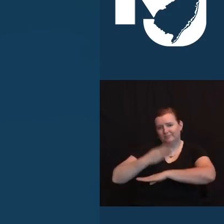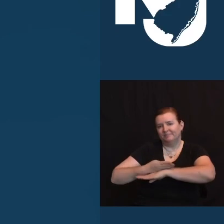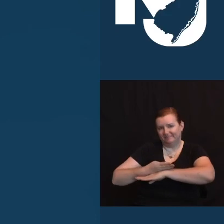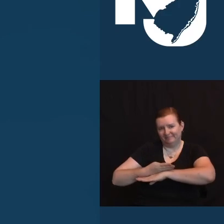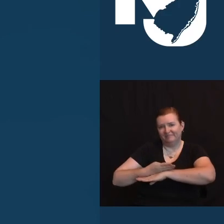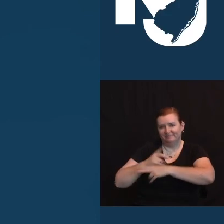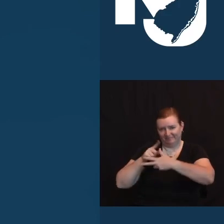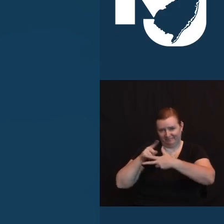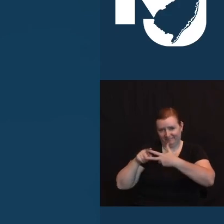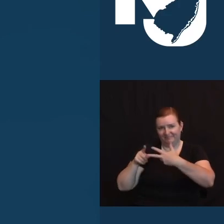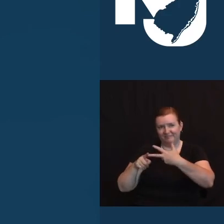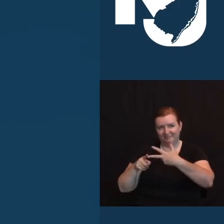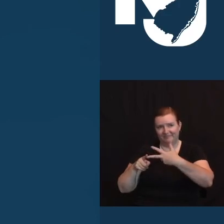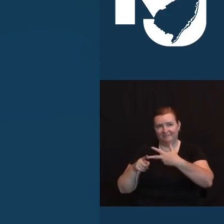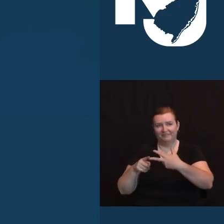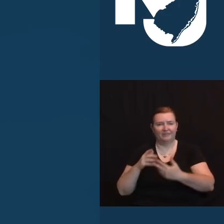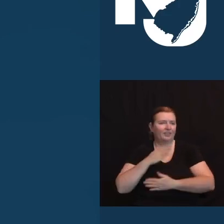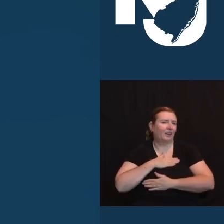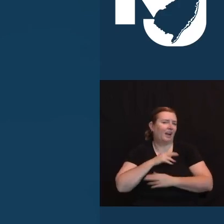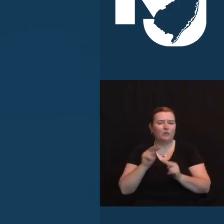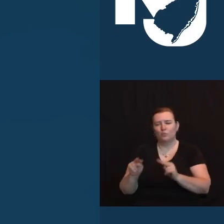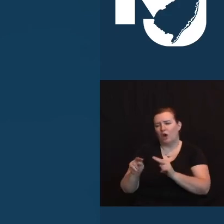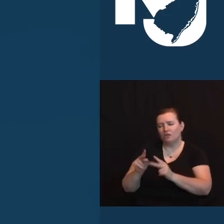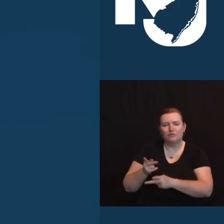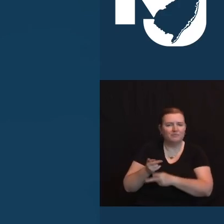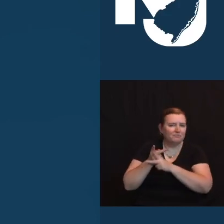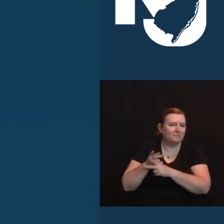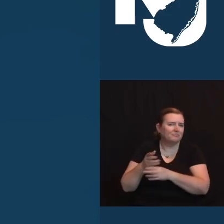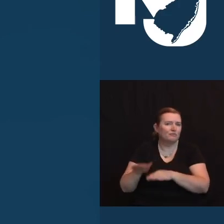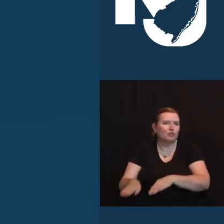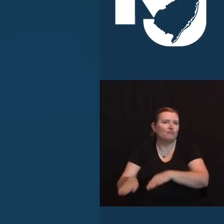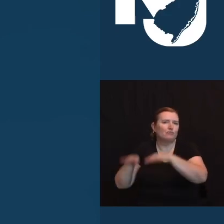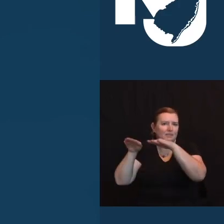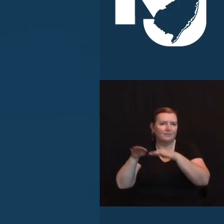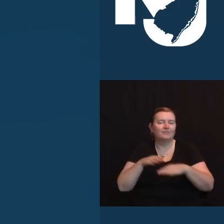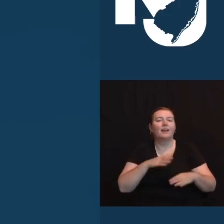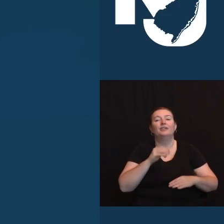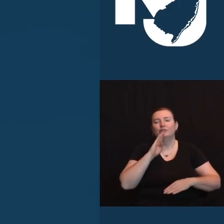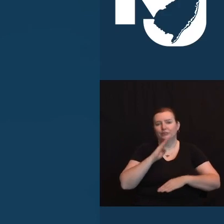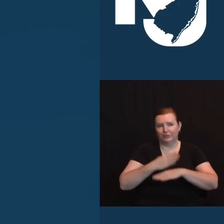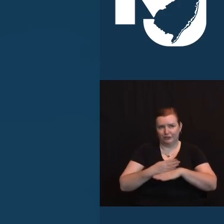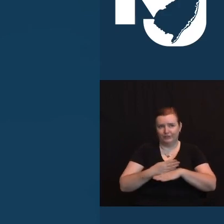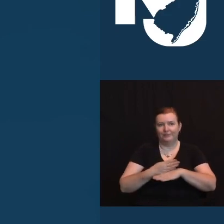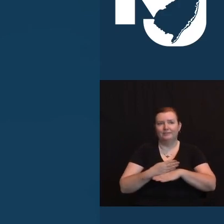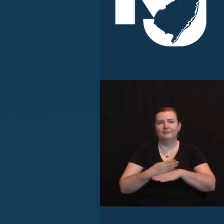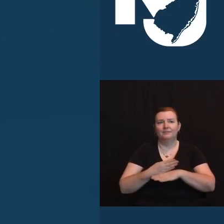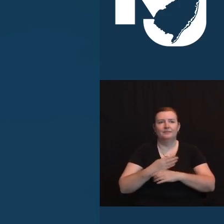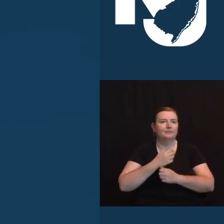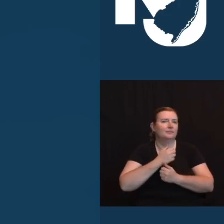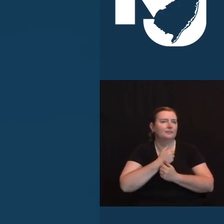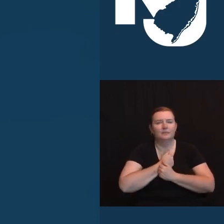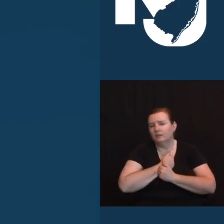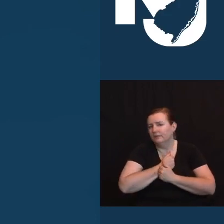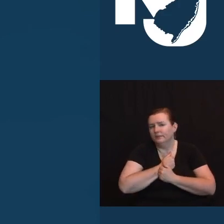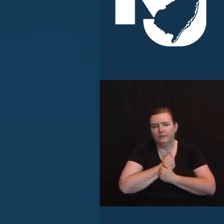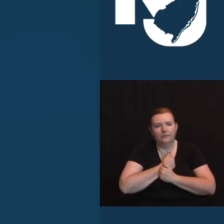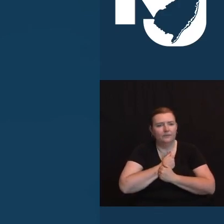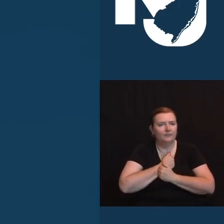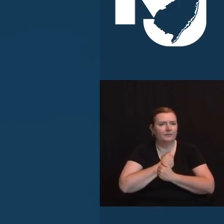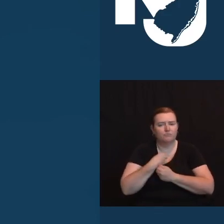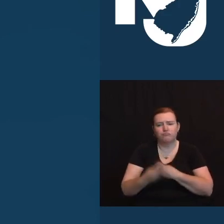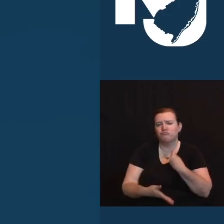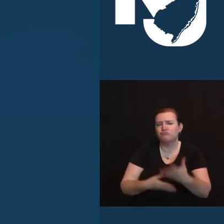she took great joy in watching grow up, and her granddaughter, Jenna, upon whom she doted and with whom she shared a